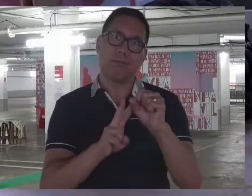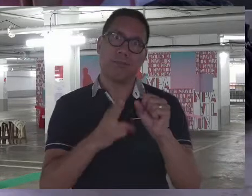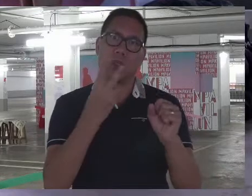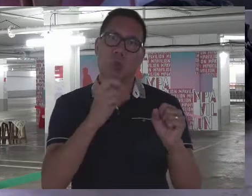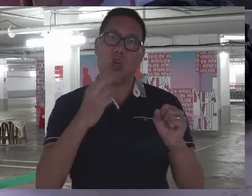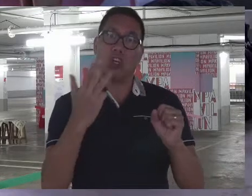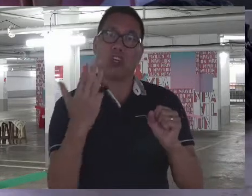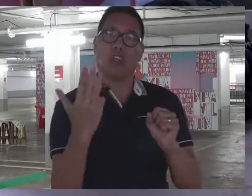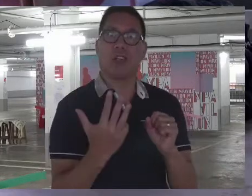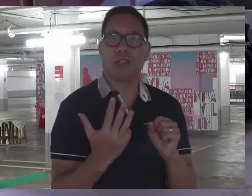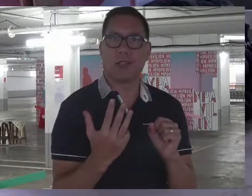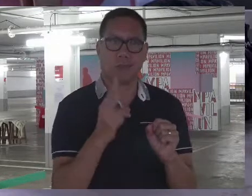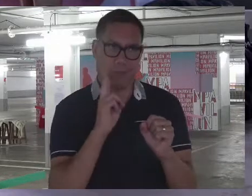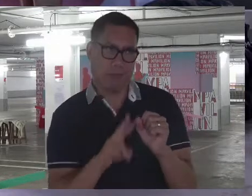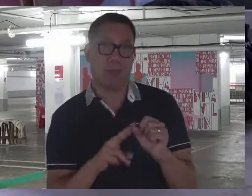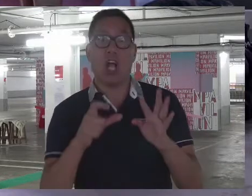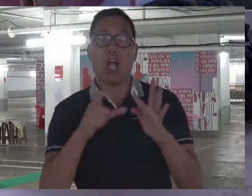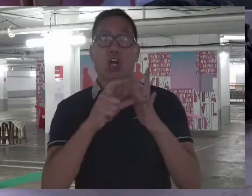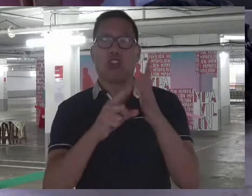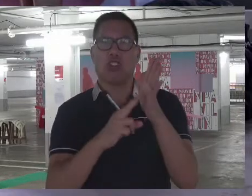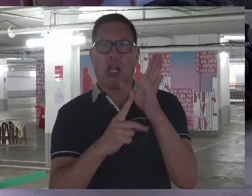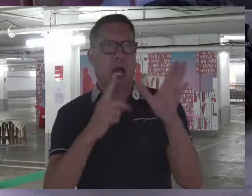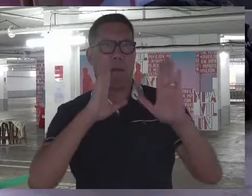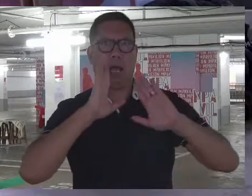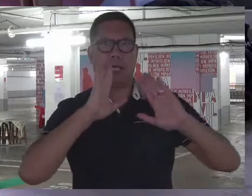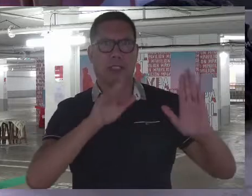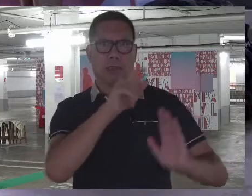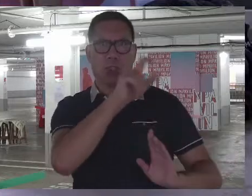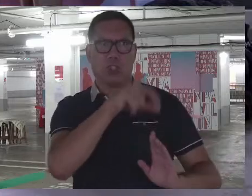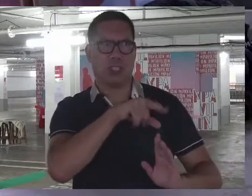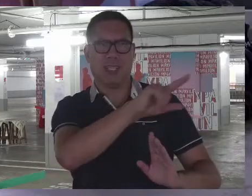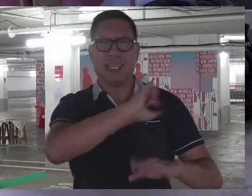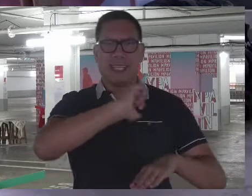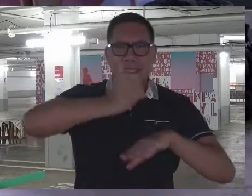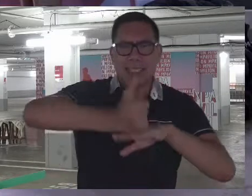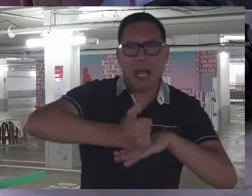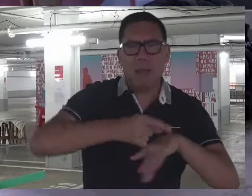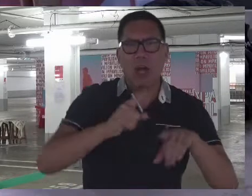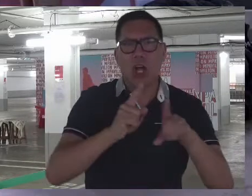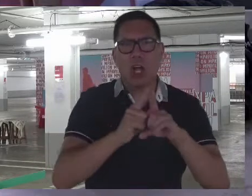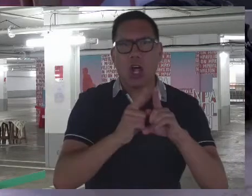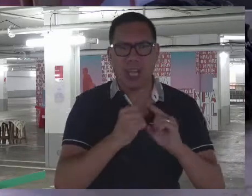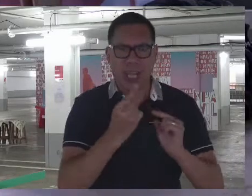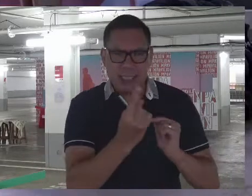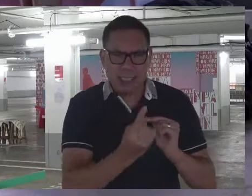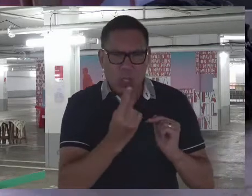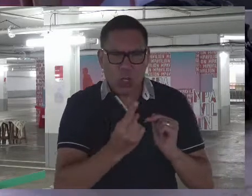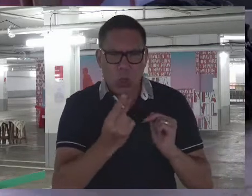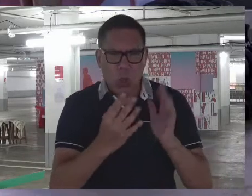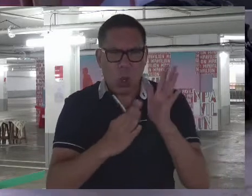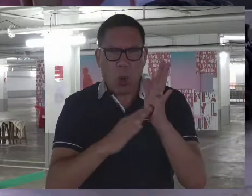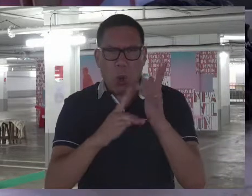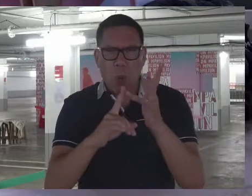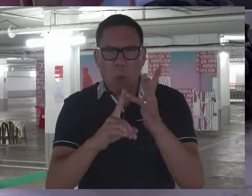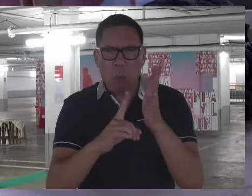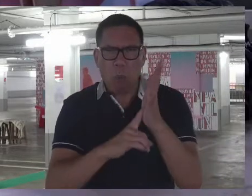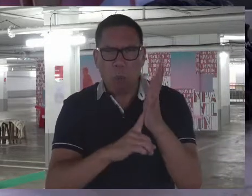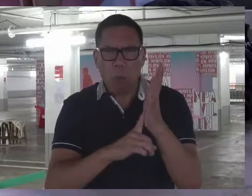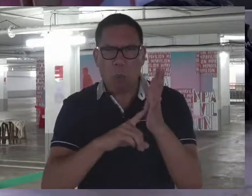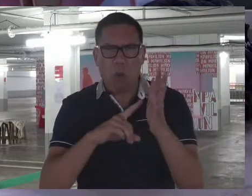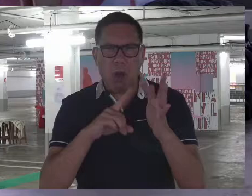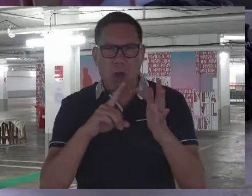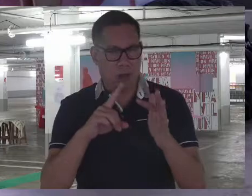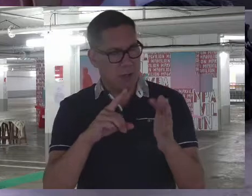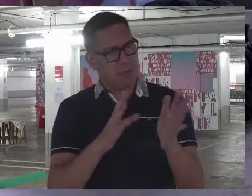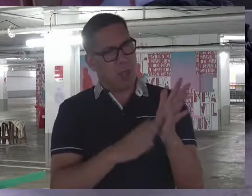and Donna's amazing. She's set up this single molecule microscope that